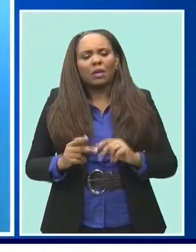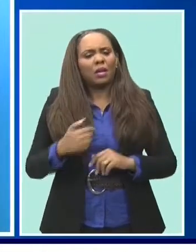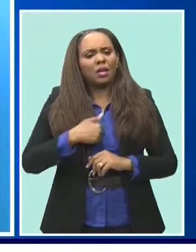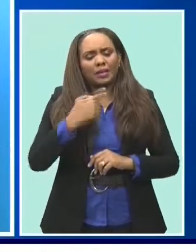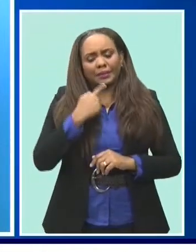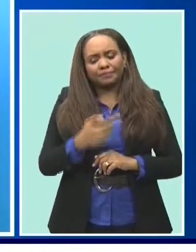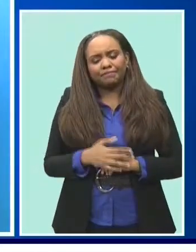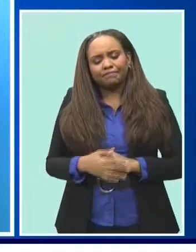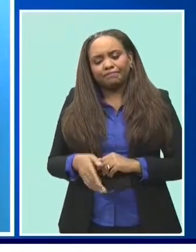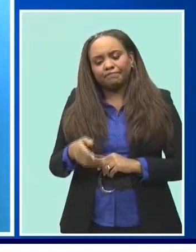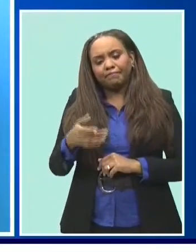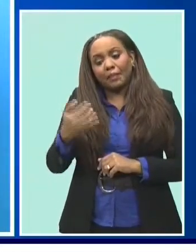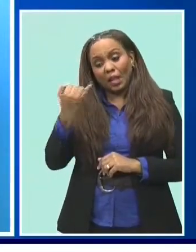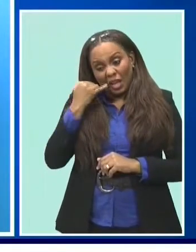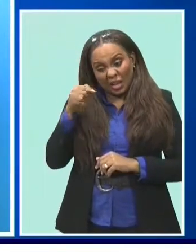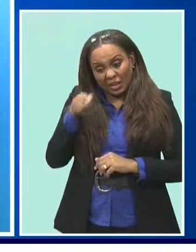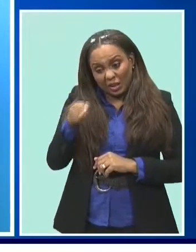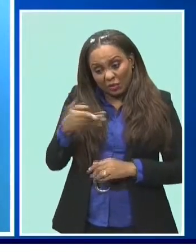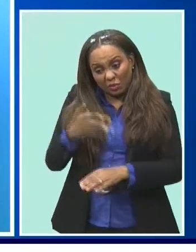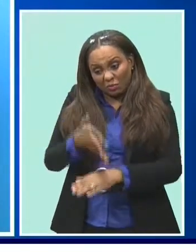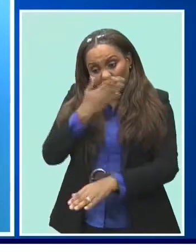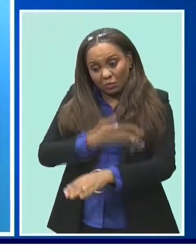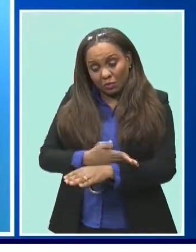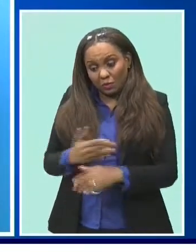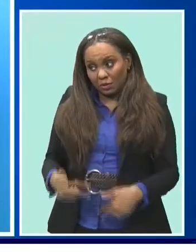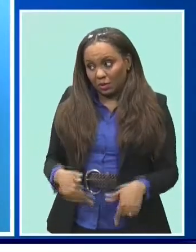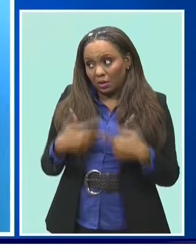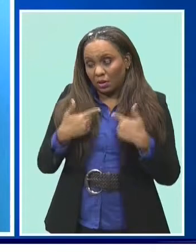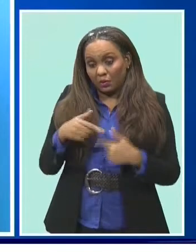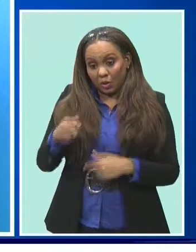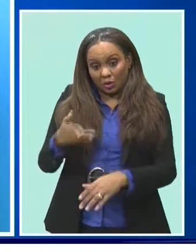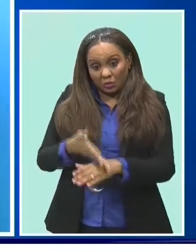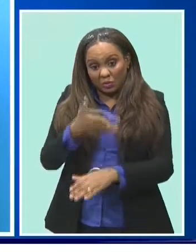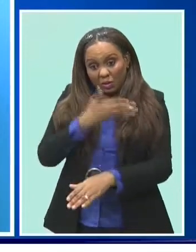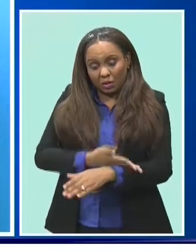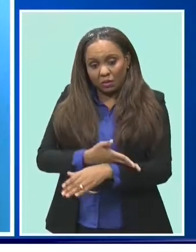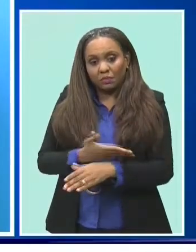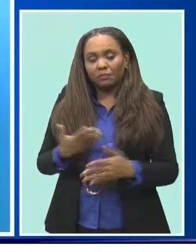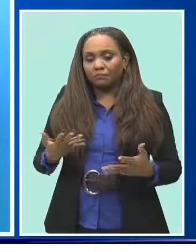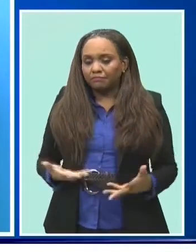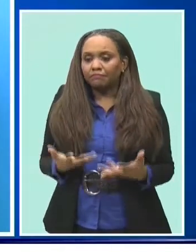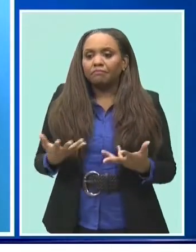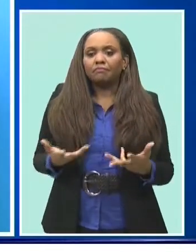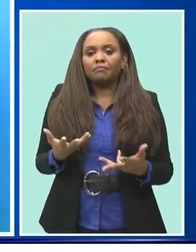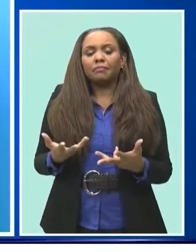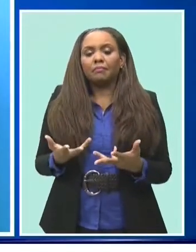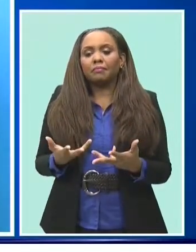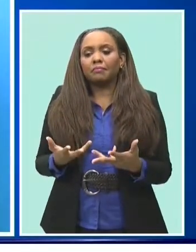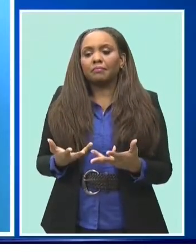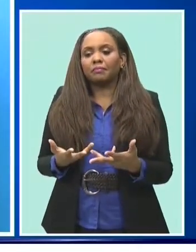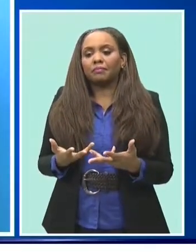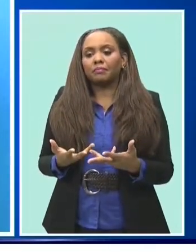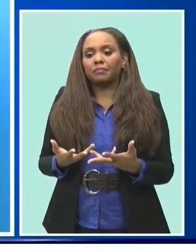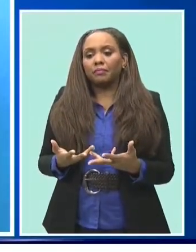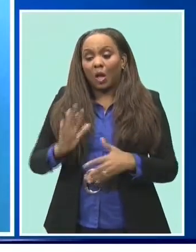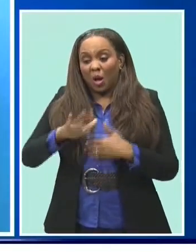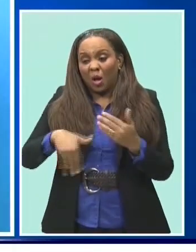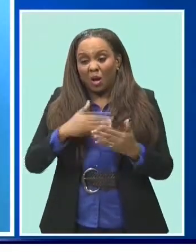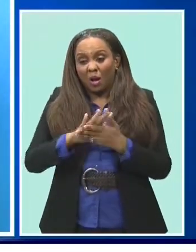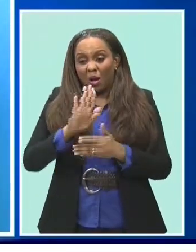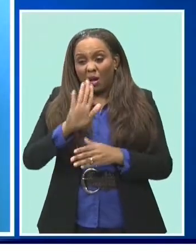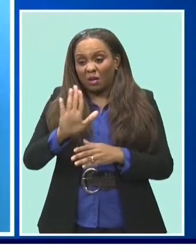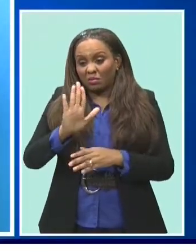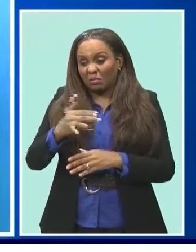just improve on everything you're doing, we are going to forget about all your